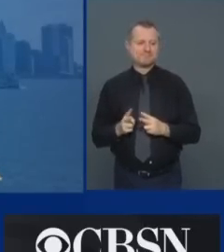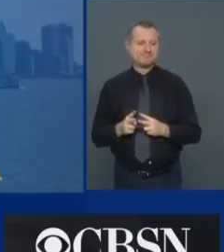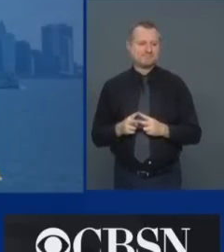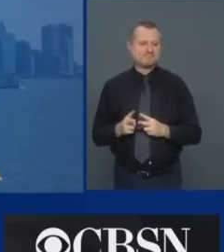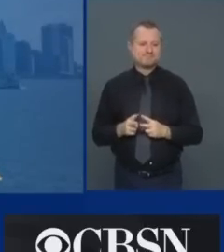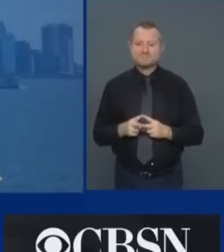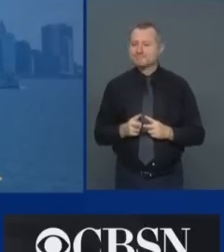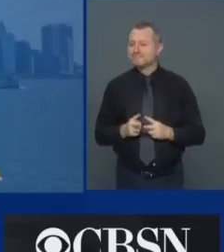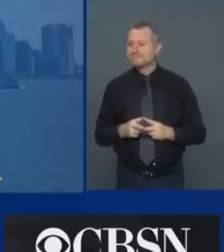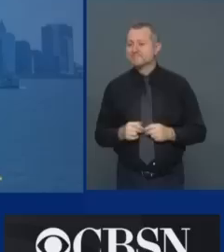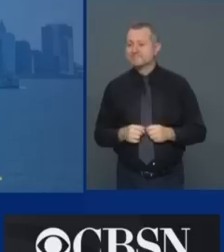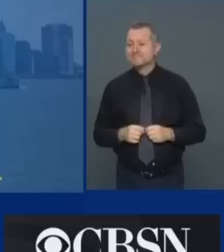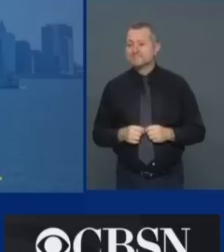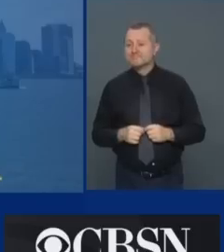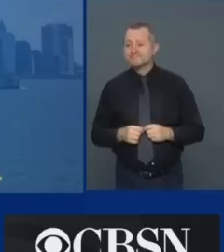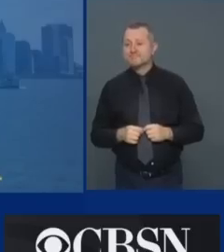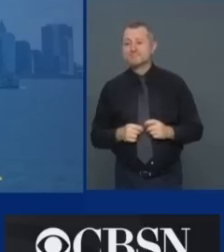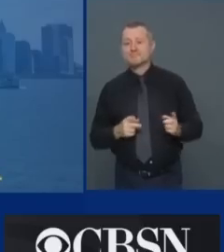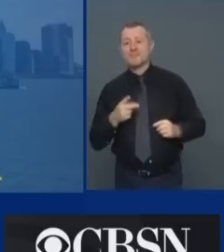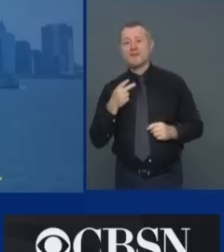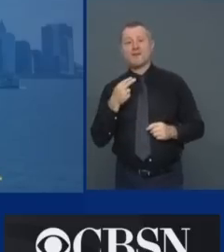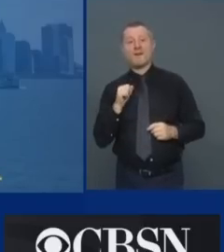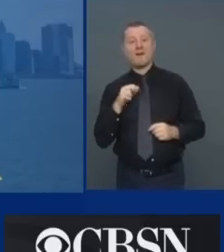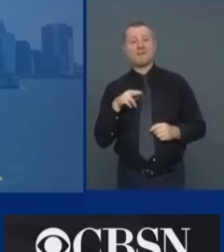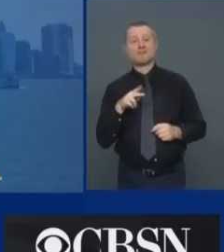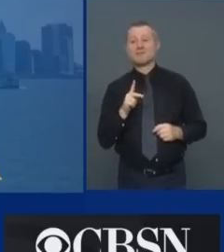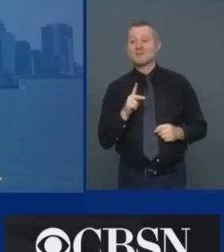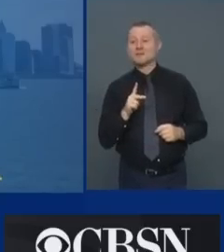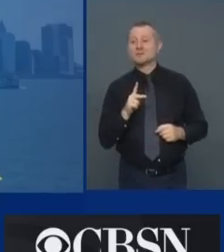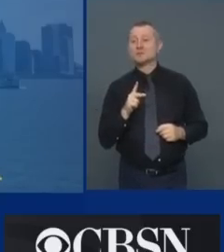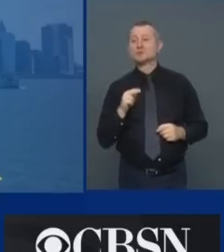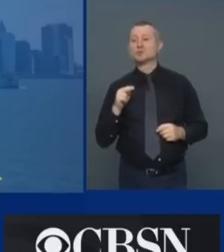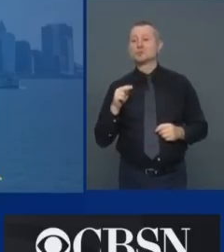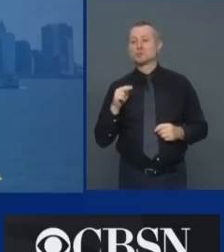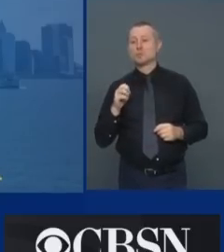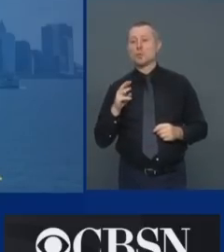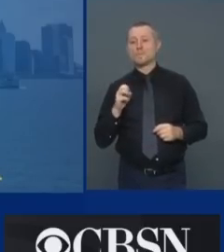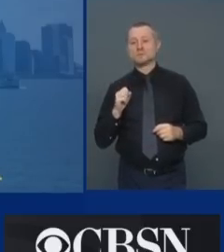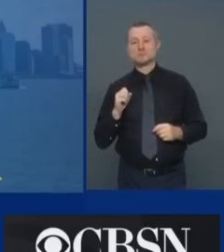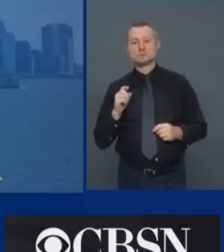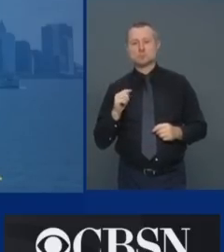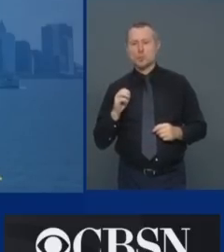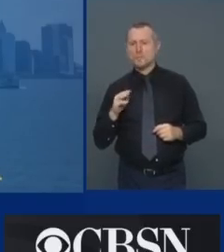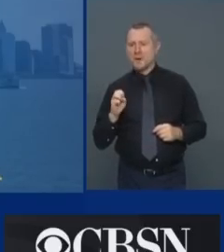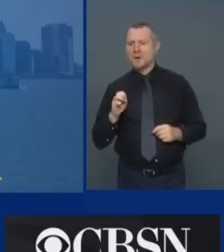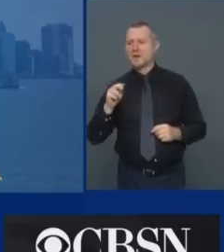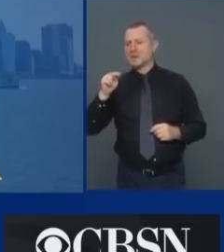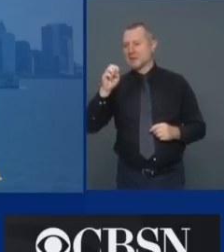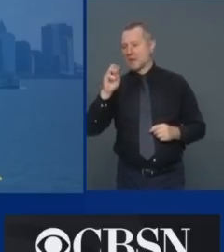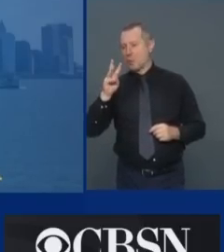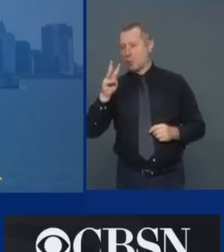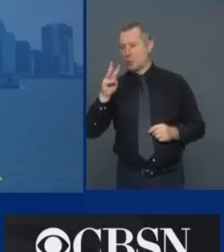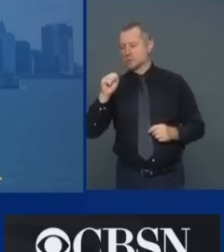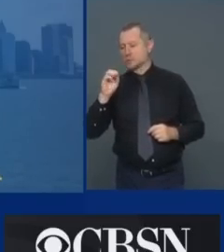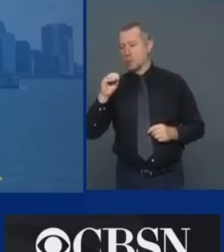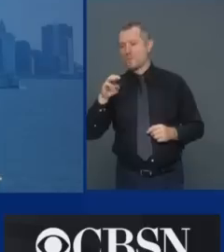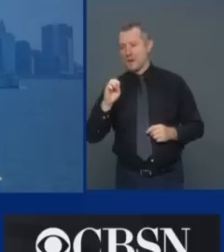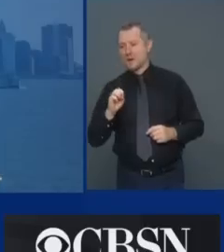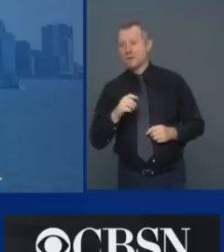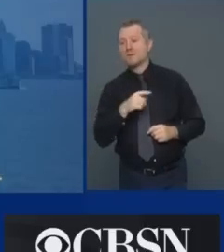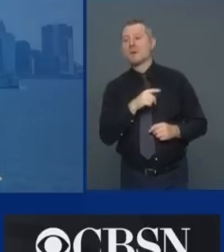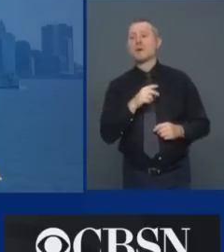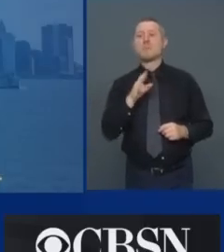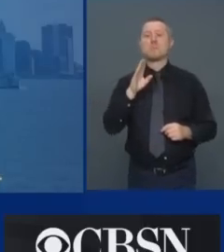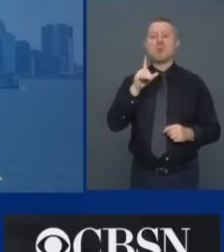Hank Newsom put out a statement this morning, Hawk Newsom, from a Black Lives Matter group